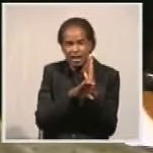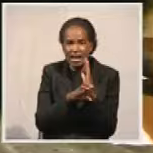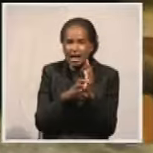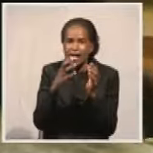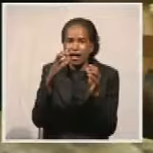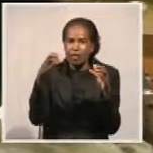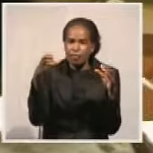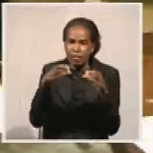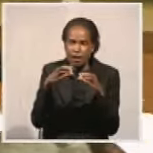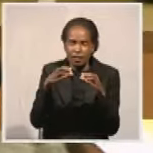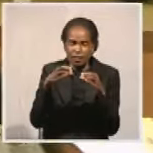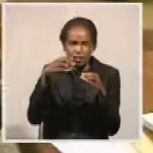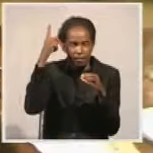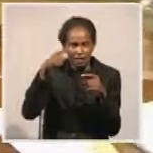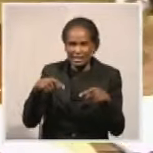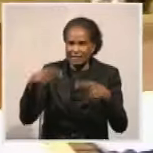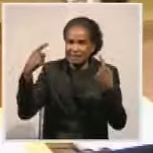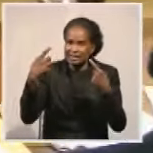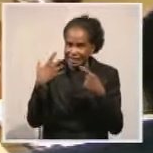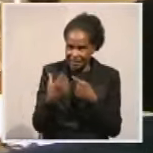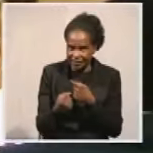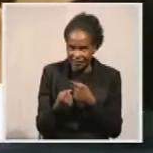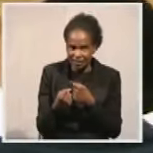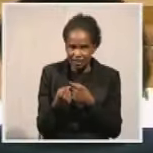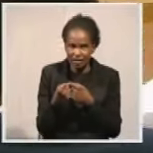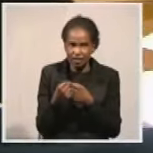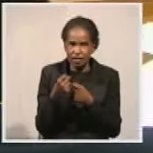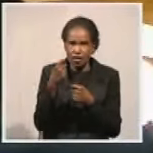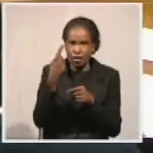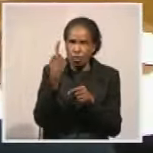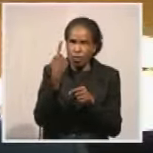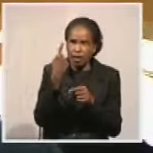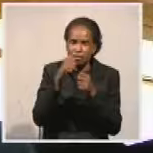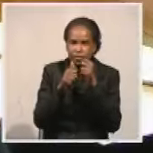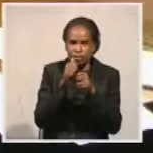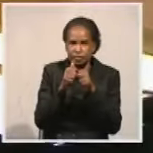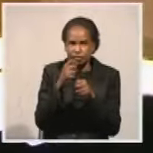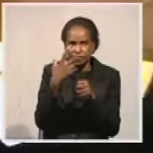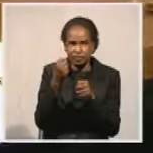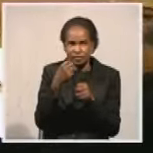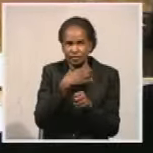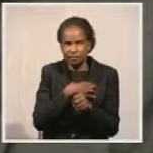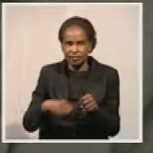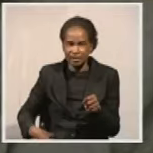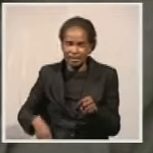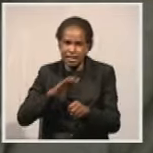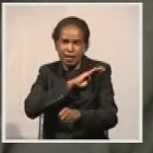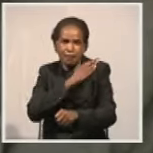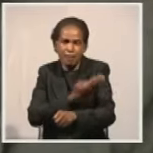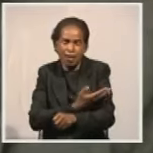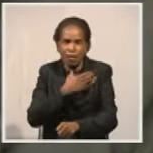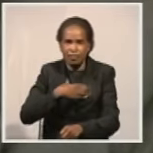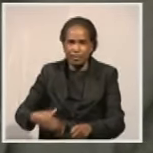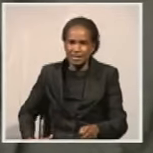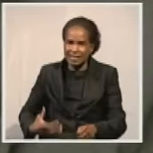contention. One of them, and the major one that everybody keeps talking about was the president. How much power should the president have?